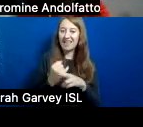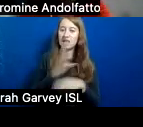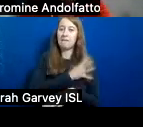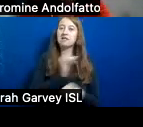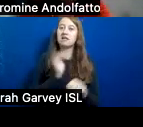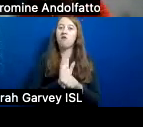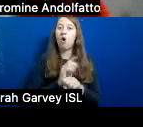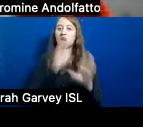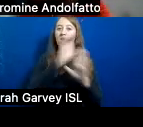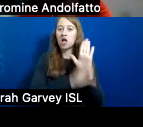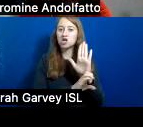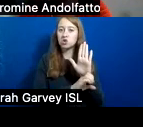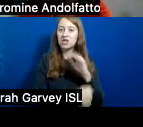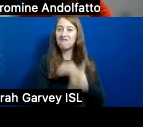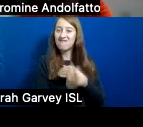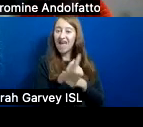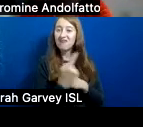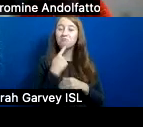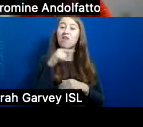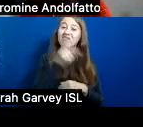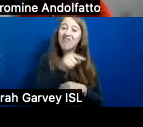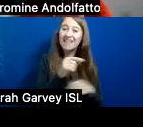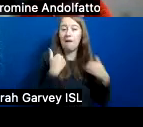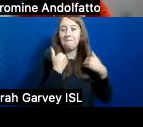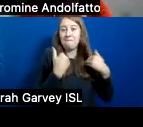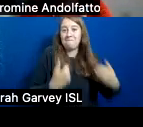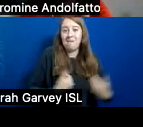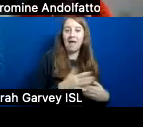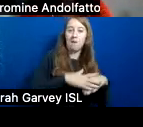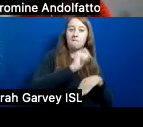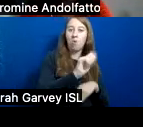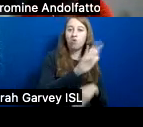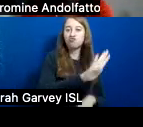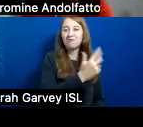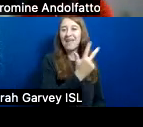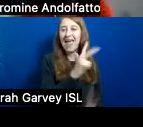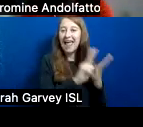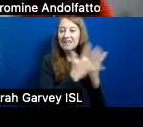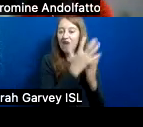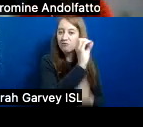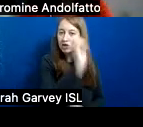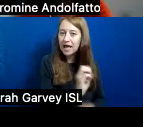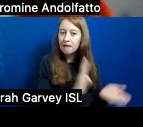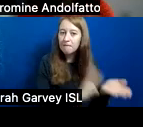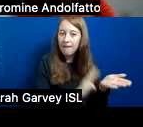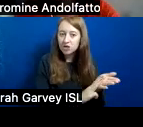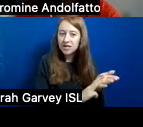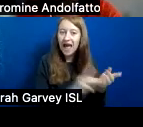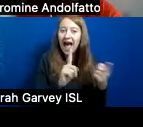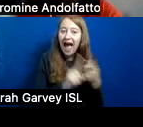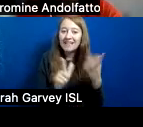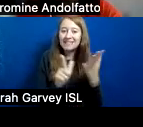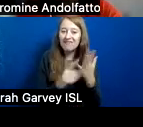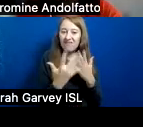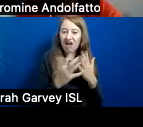Budget, men represent respectively about 85% of the members and 75%. So